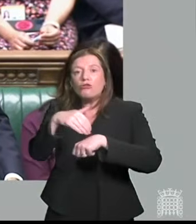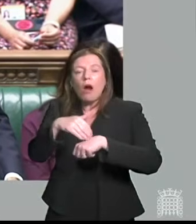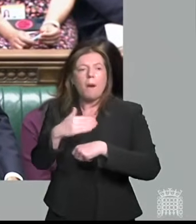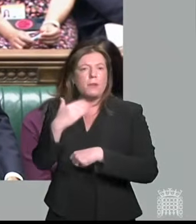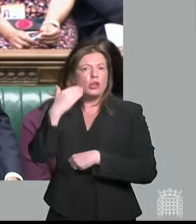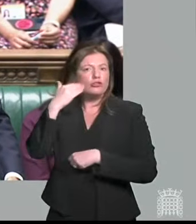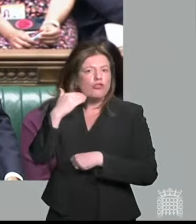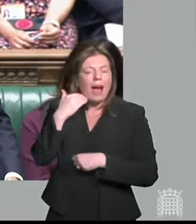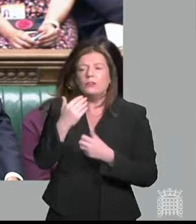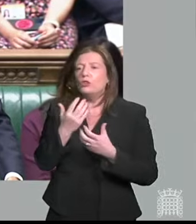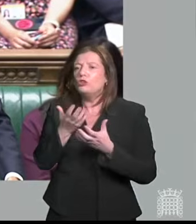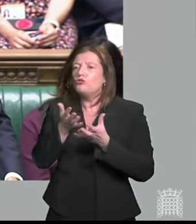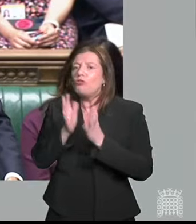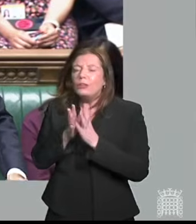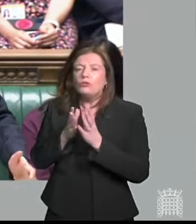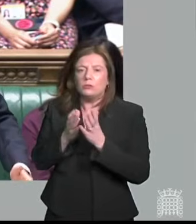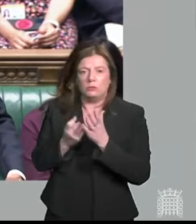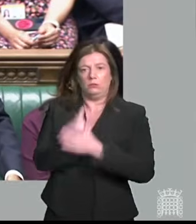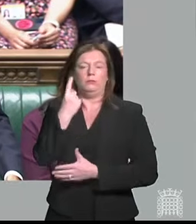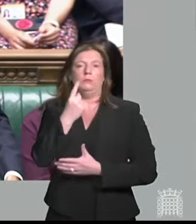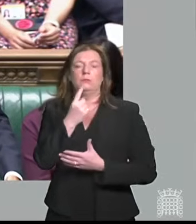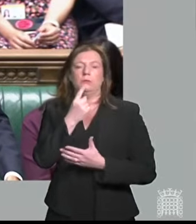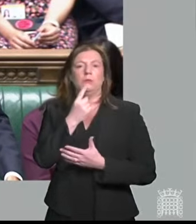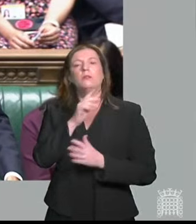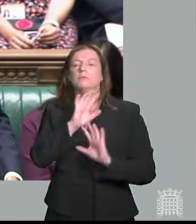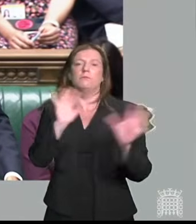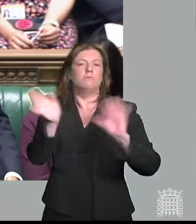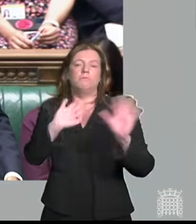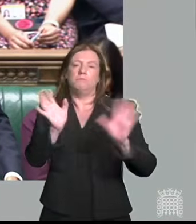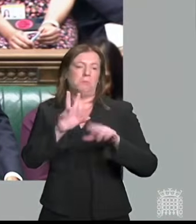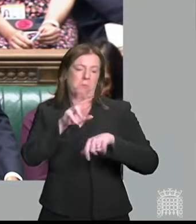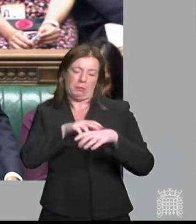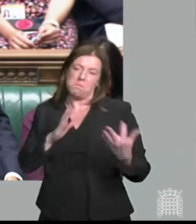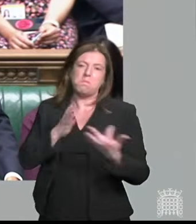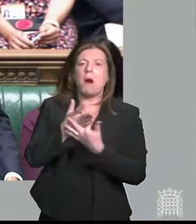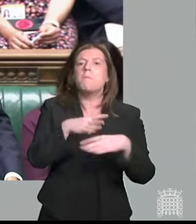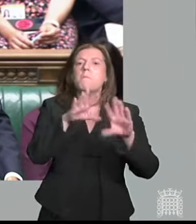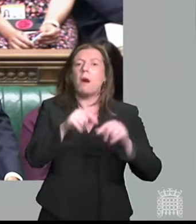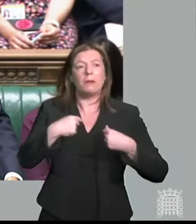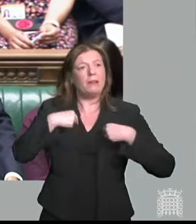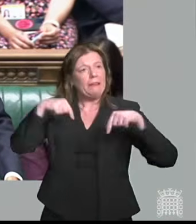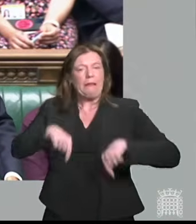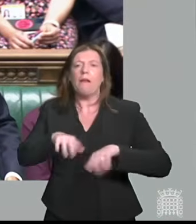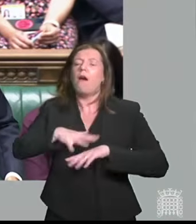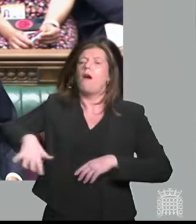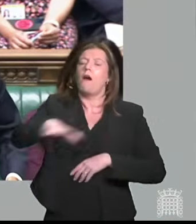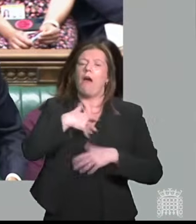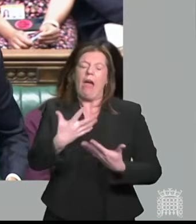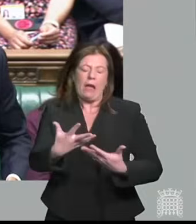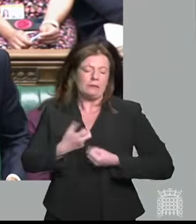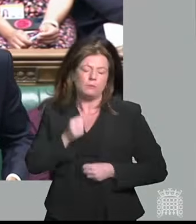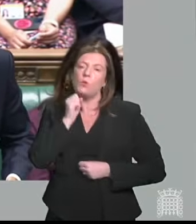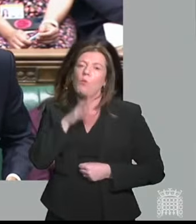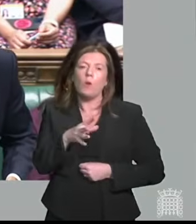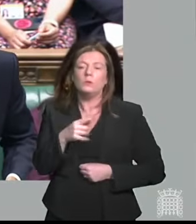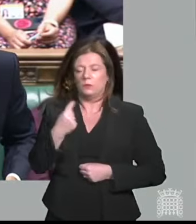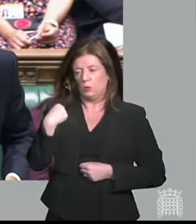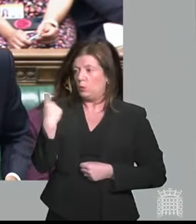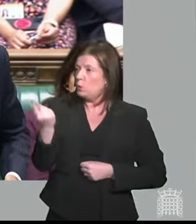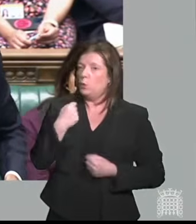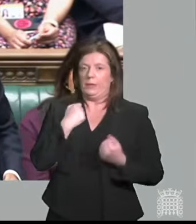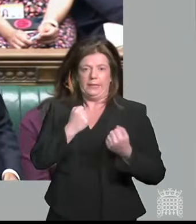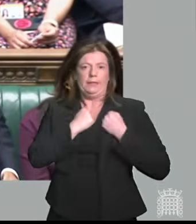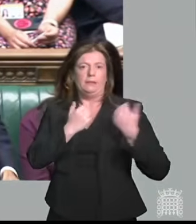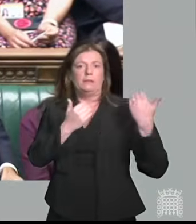racial or other religious violence. There is no place for that in our society, and I know this House will stand united in making sure that those who do